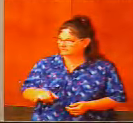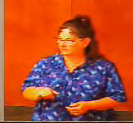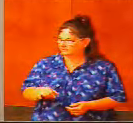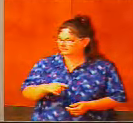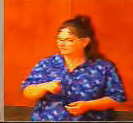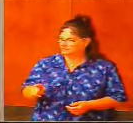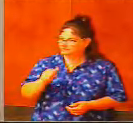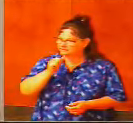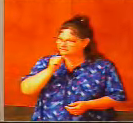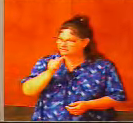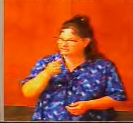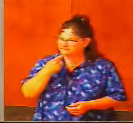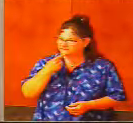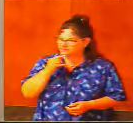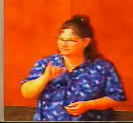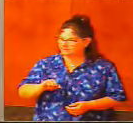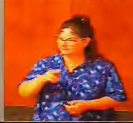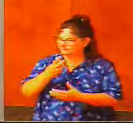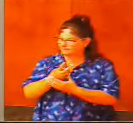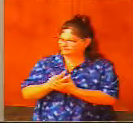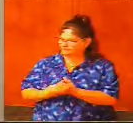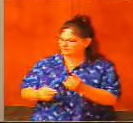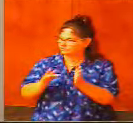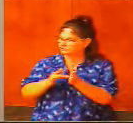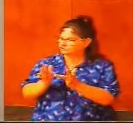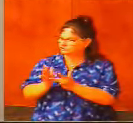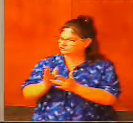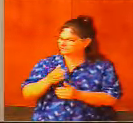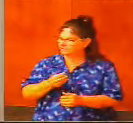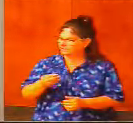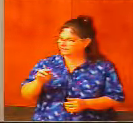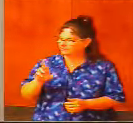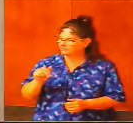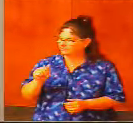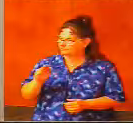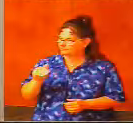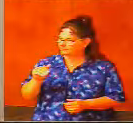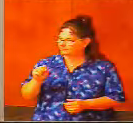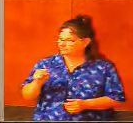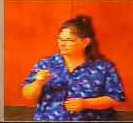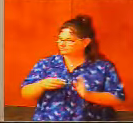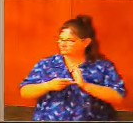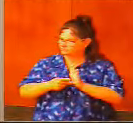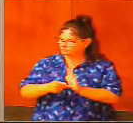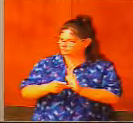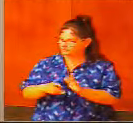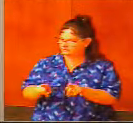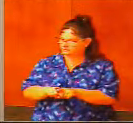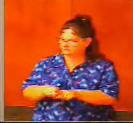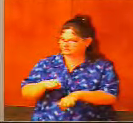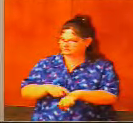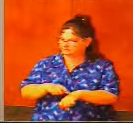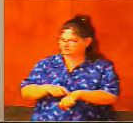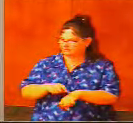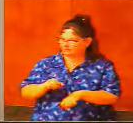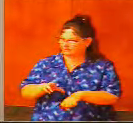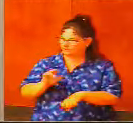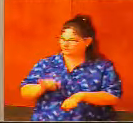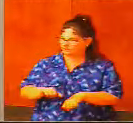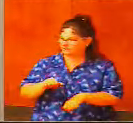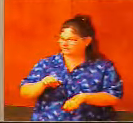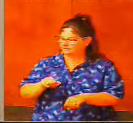They do not say that both Jesus and Barabbas were presented at the same time, or that Barabbas